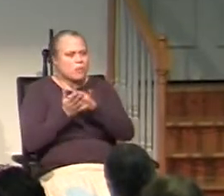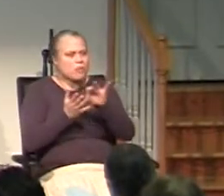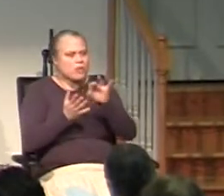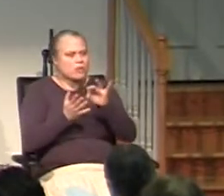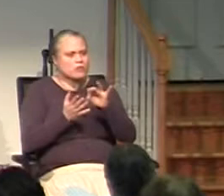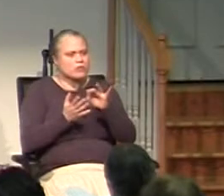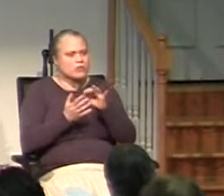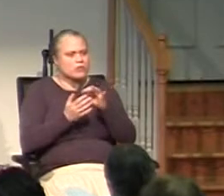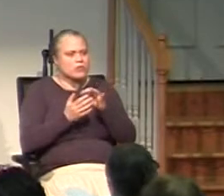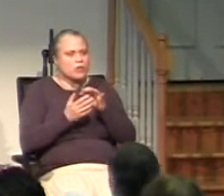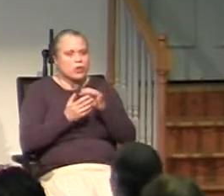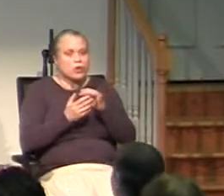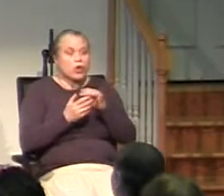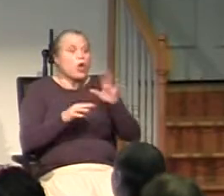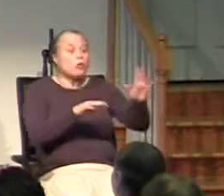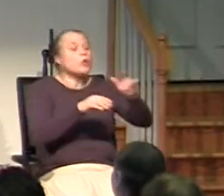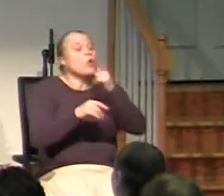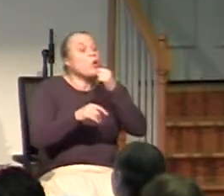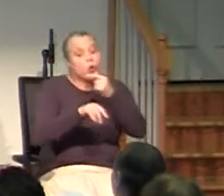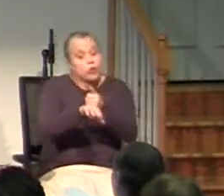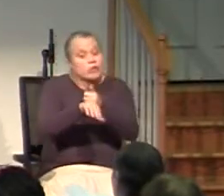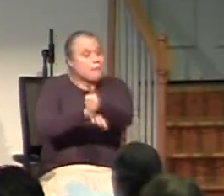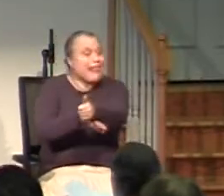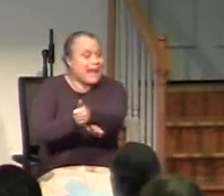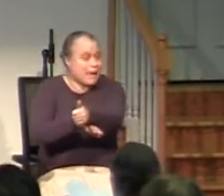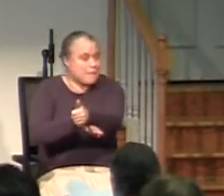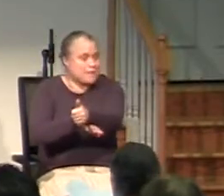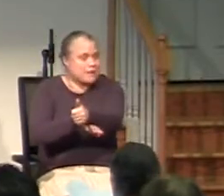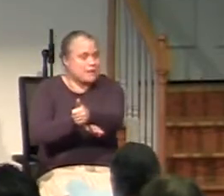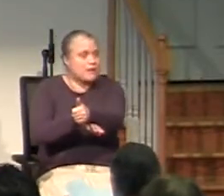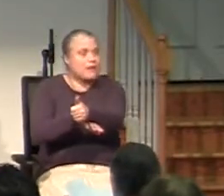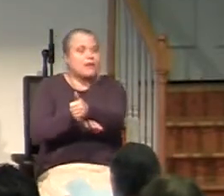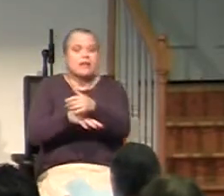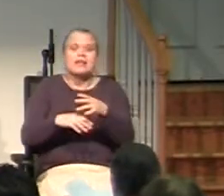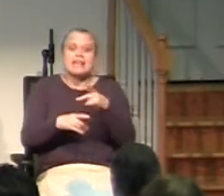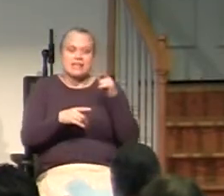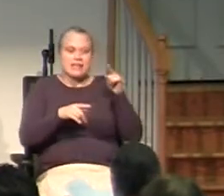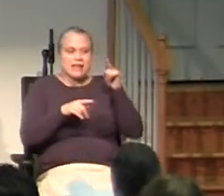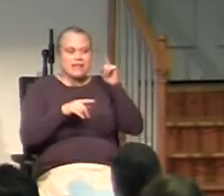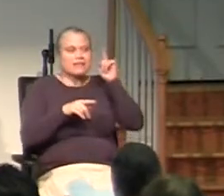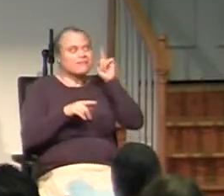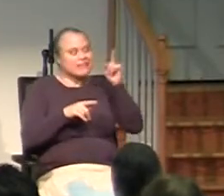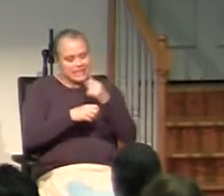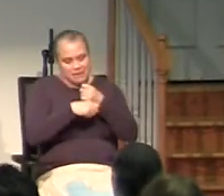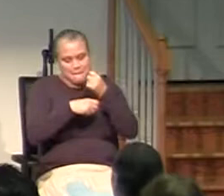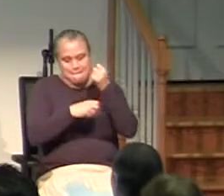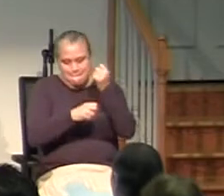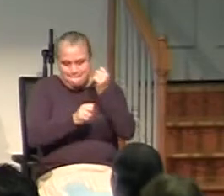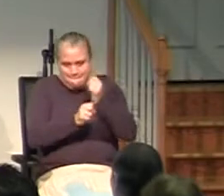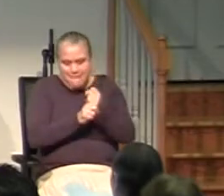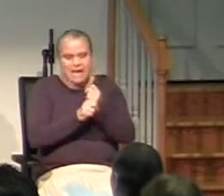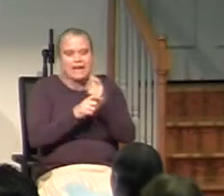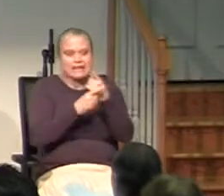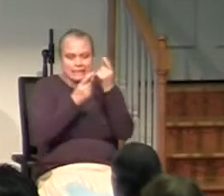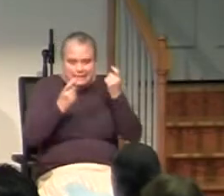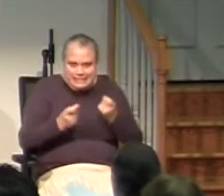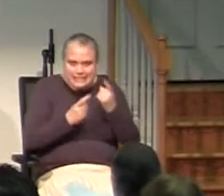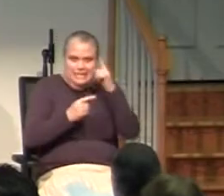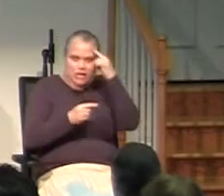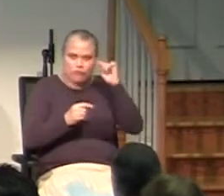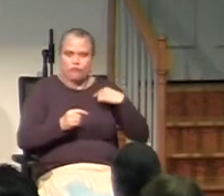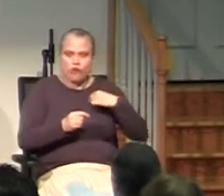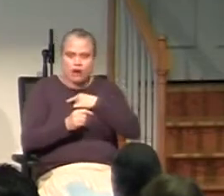Was it not Christ? Christ became responsible. He was made to be sin for us. And he was accountable.